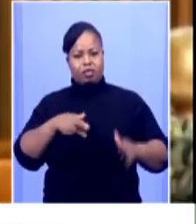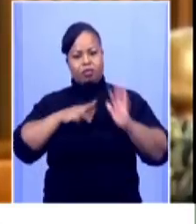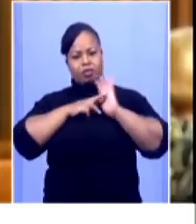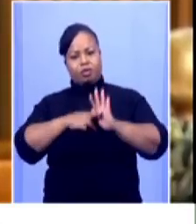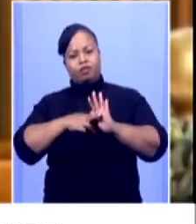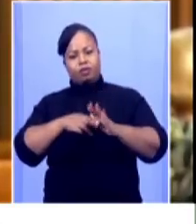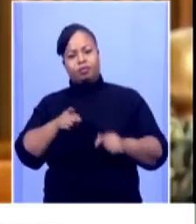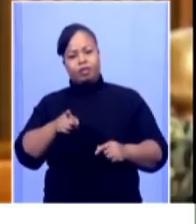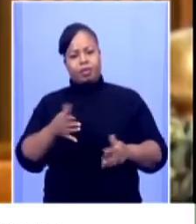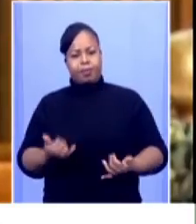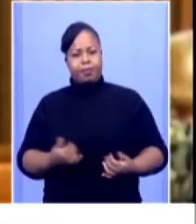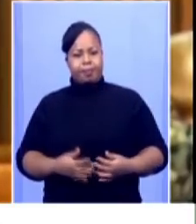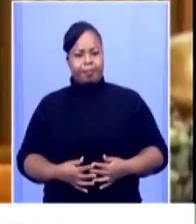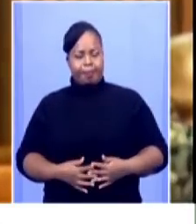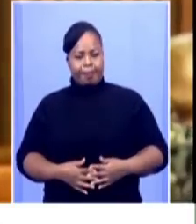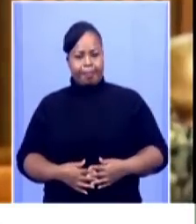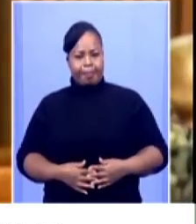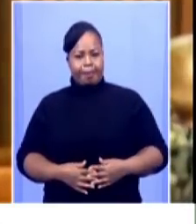on this matter.